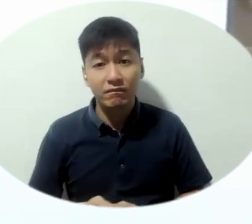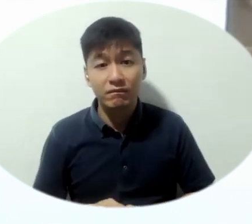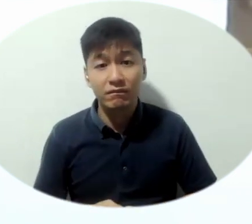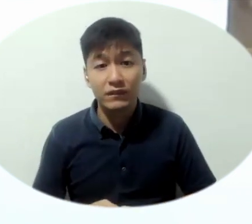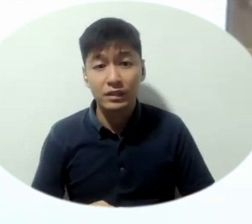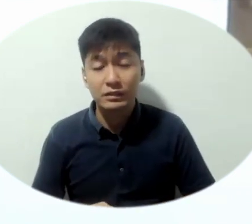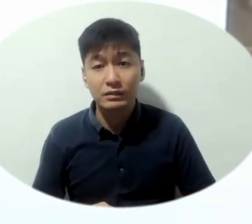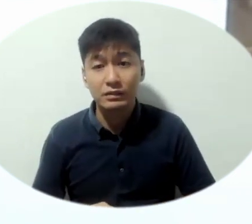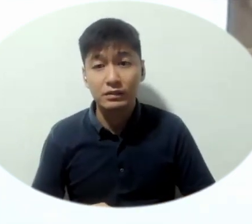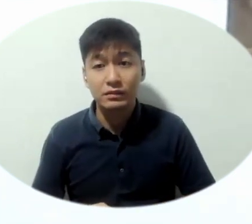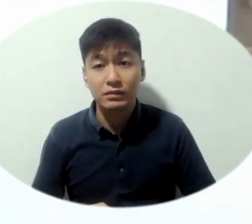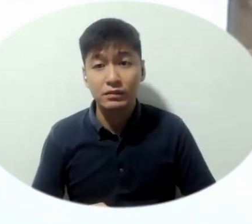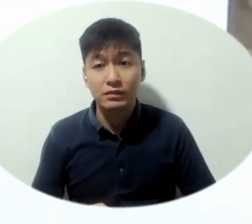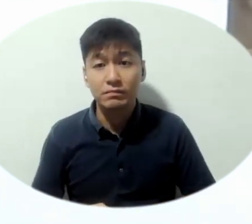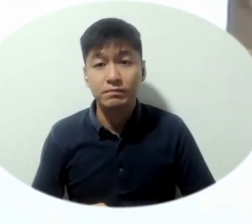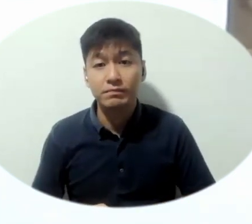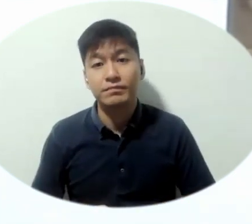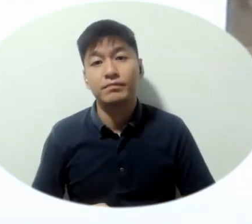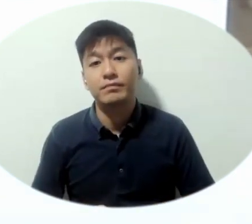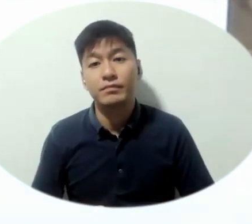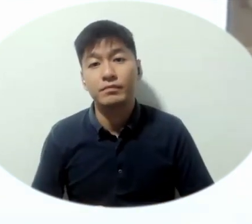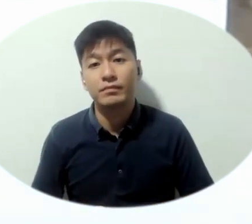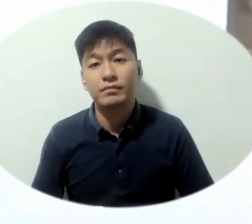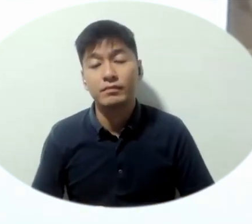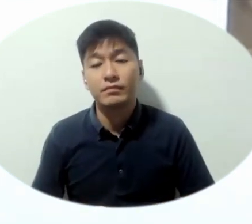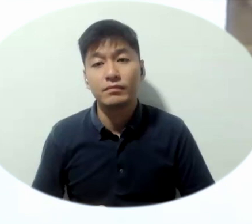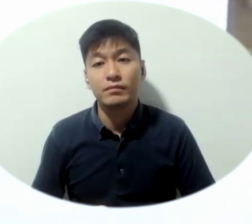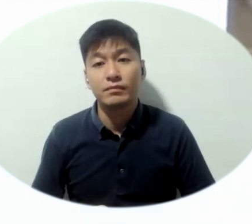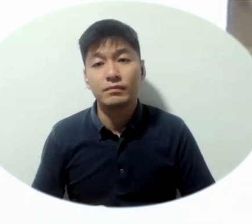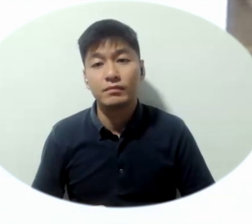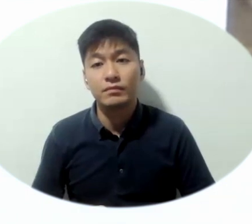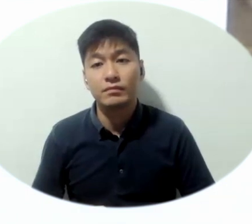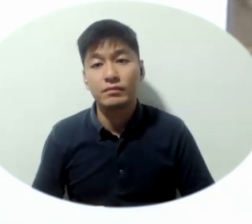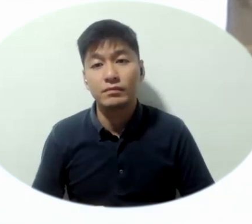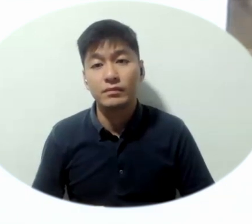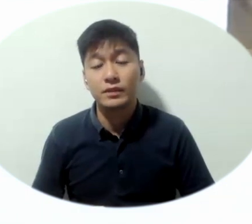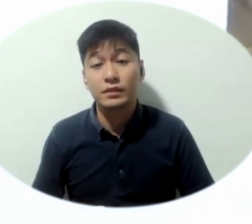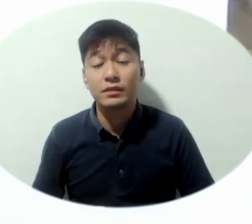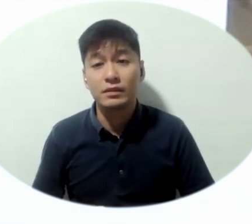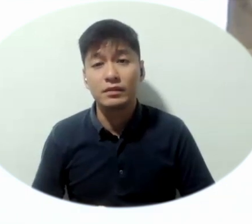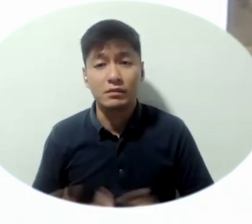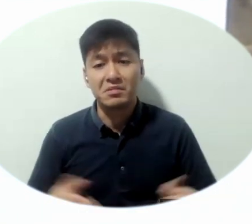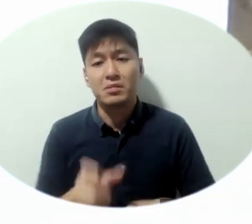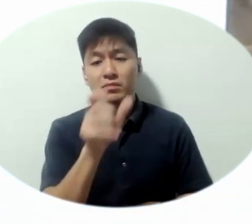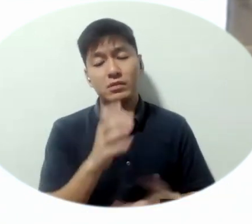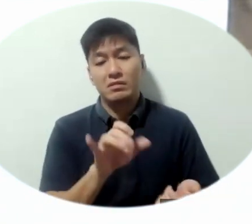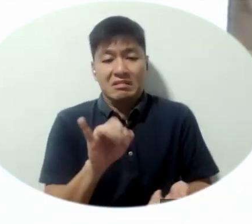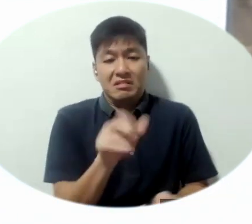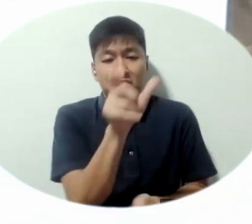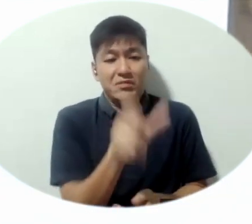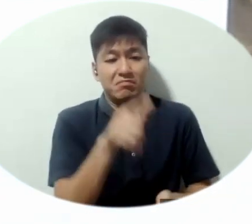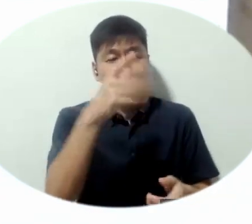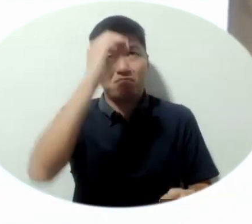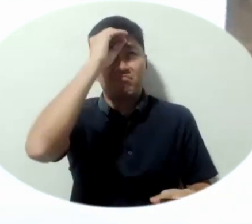they have nothing to do to help them out. So they might, at that time, they might just stay in their